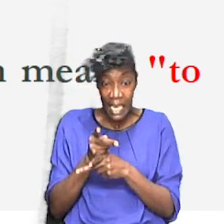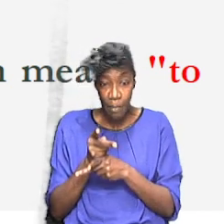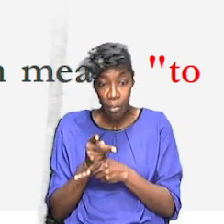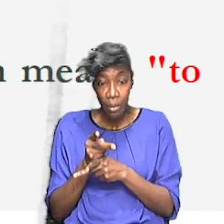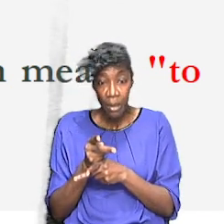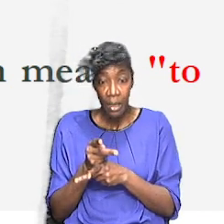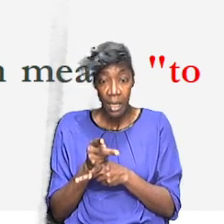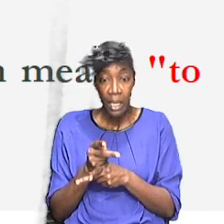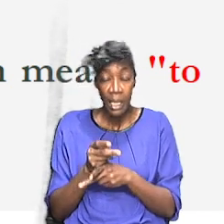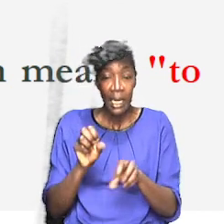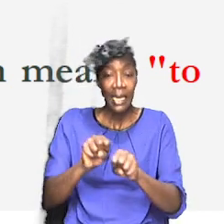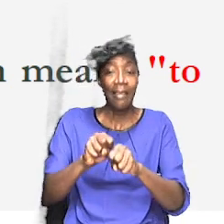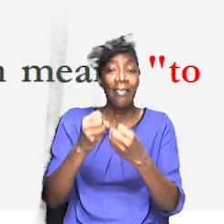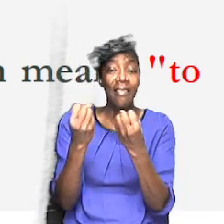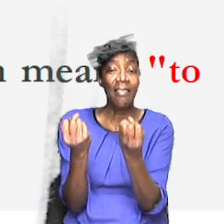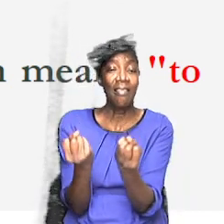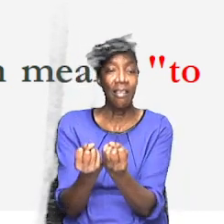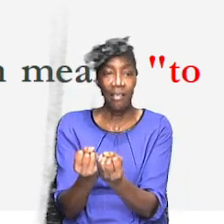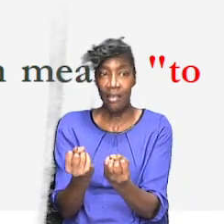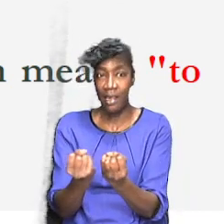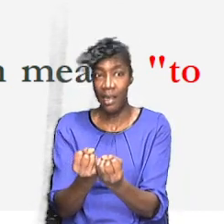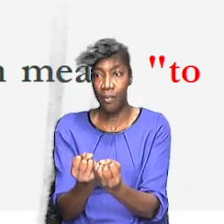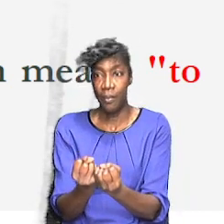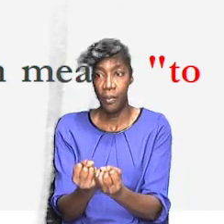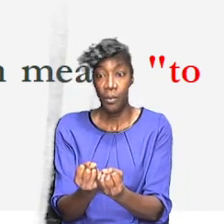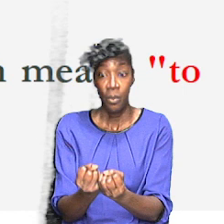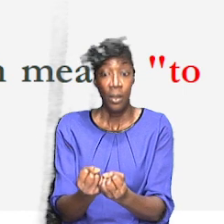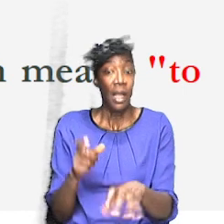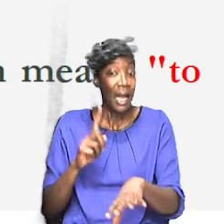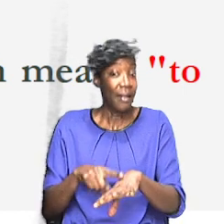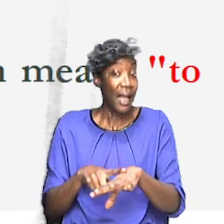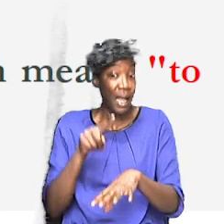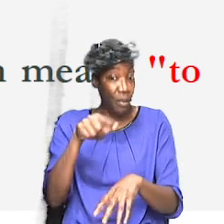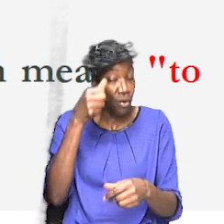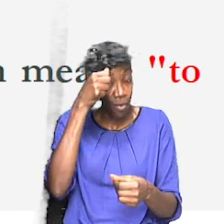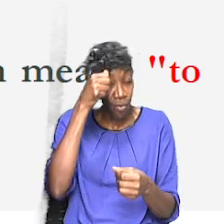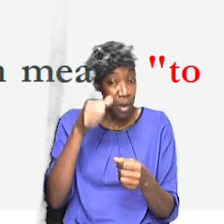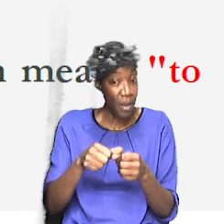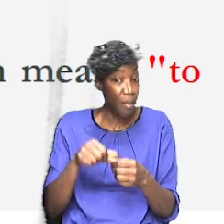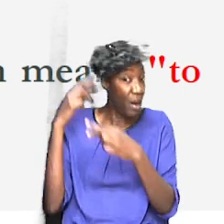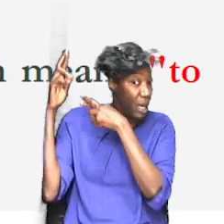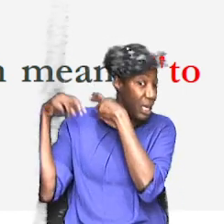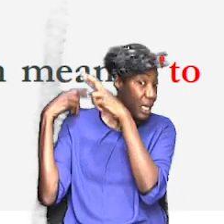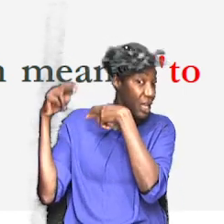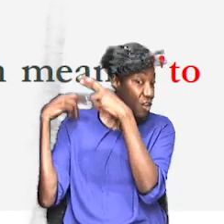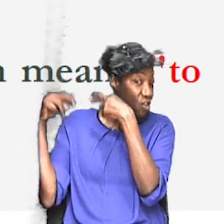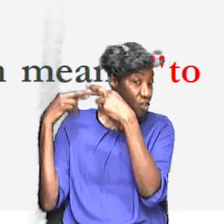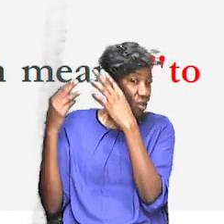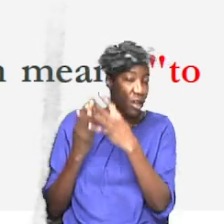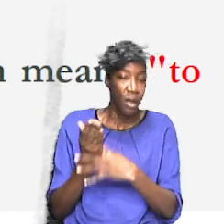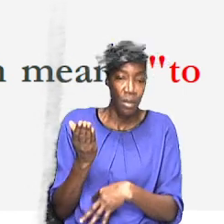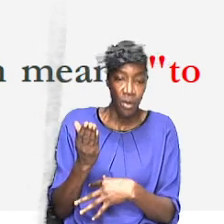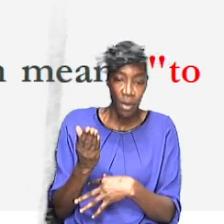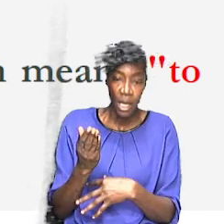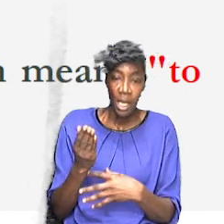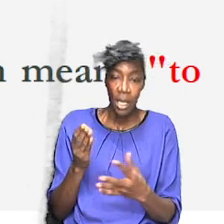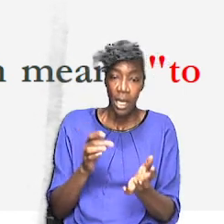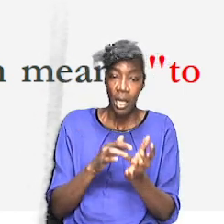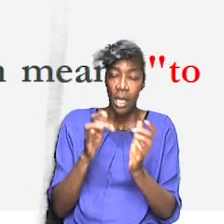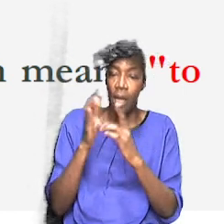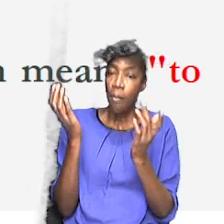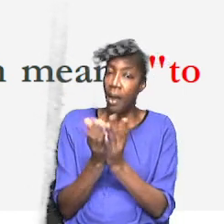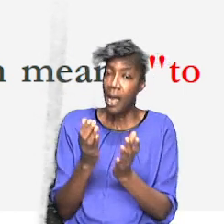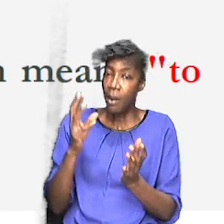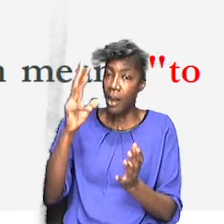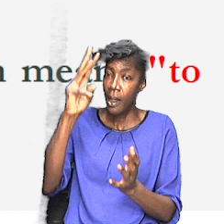happened. There's a point in time, if you can remember, in your history between the book of Malachi and the book